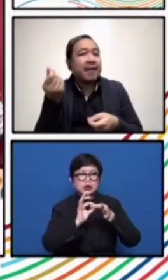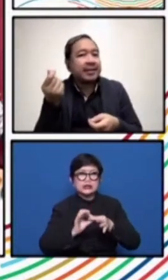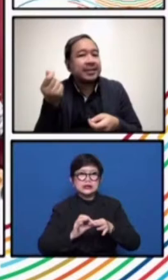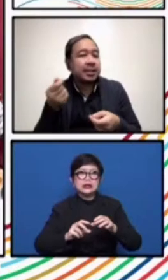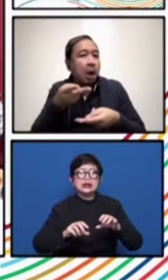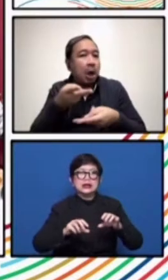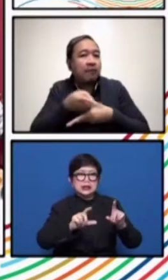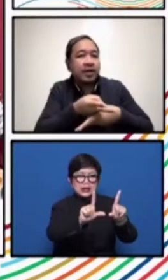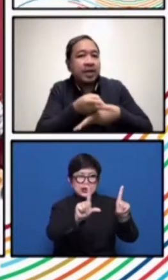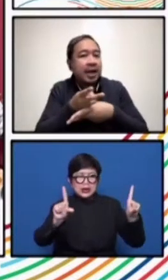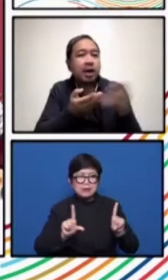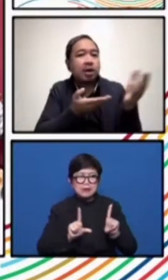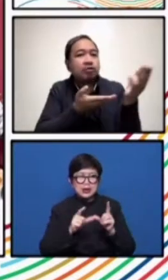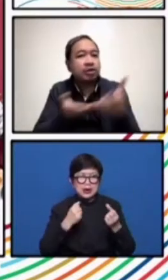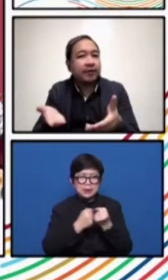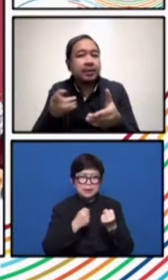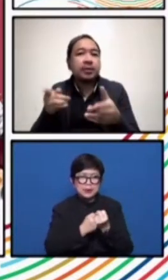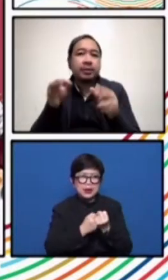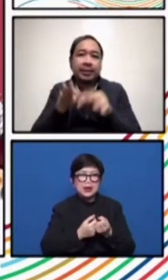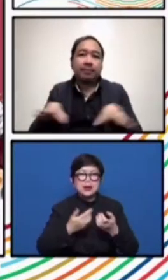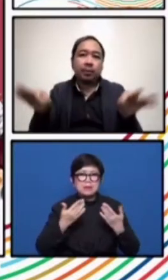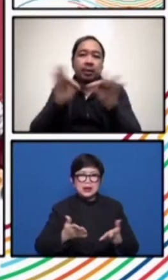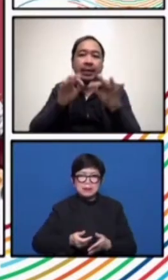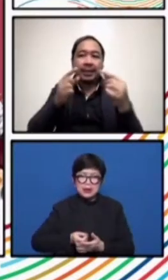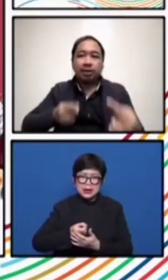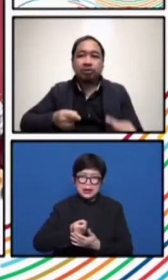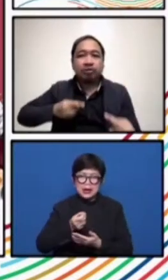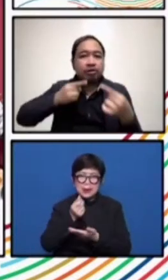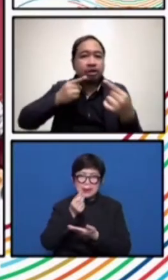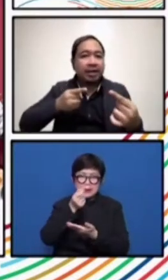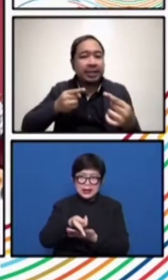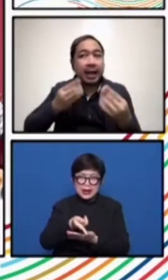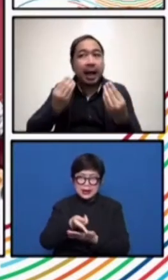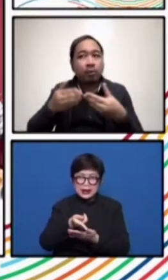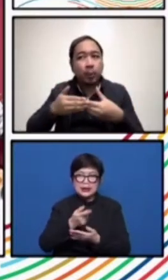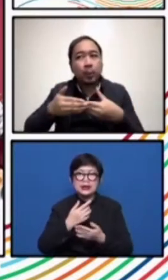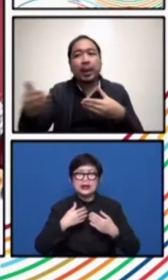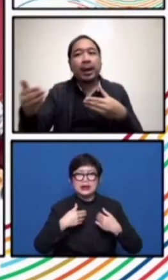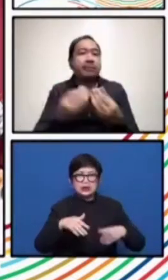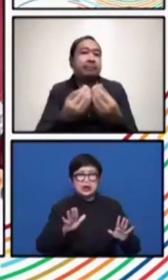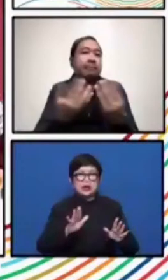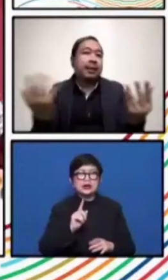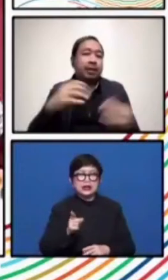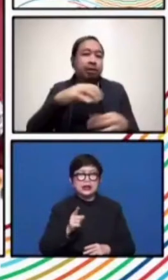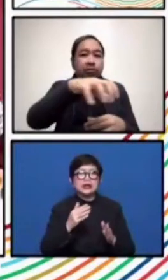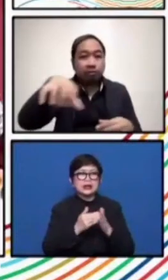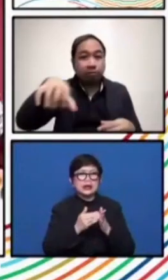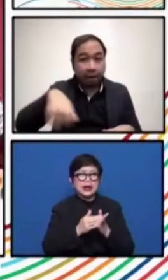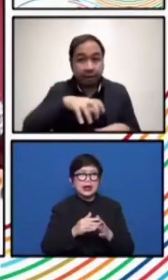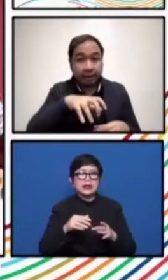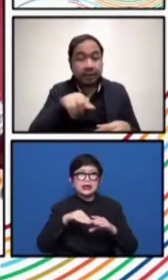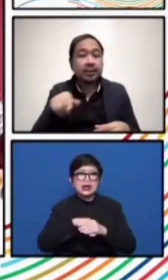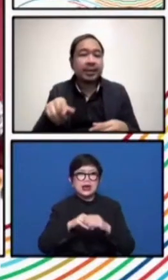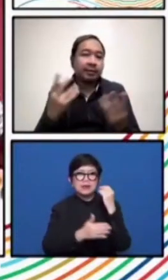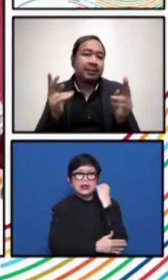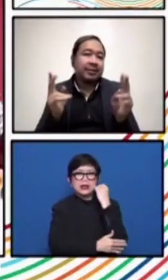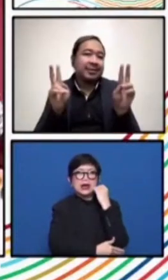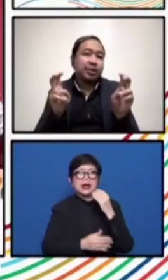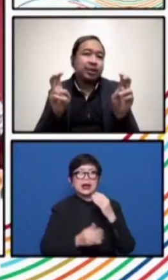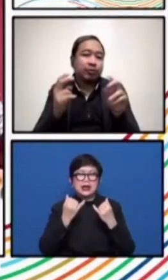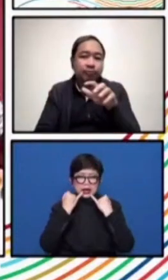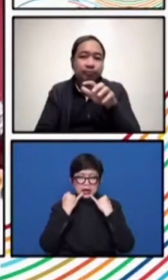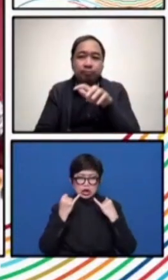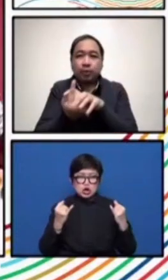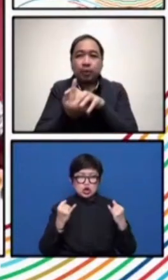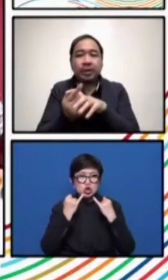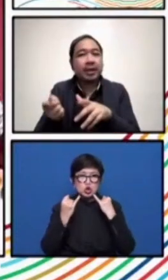is one of the important challenges going forward from all countries and it's uh um it's an issue that's coming up in the in